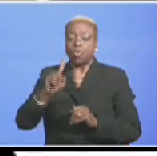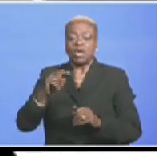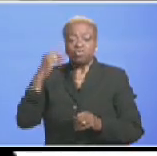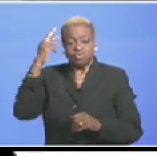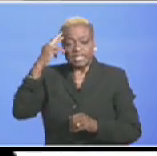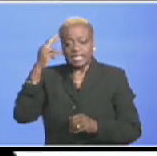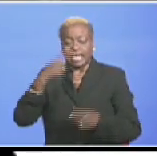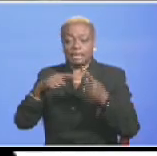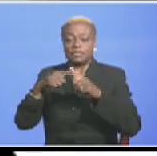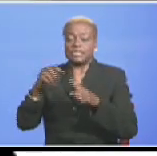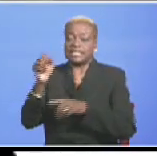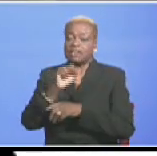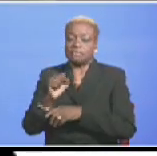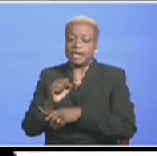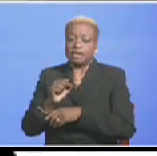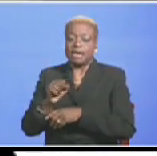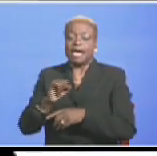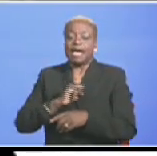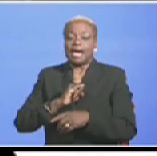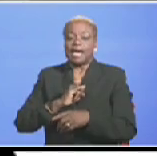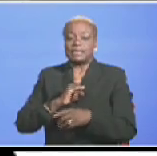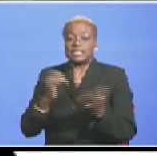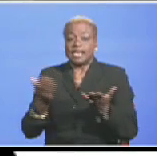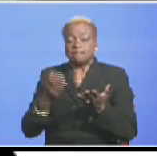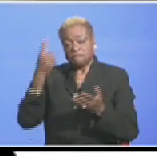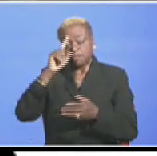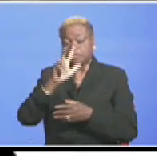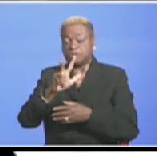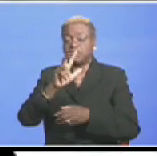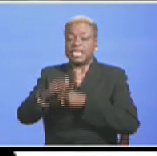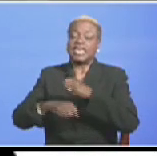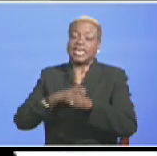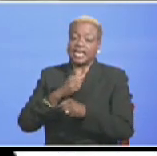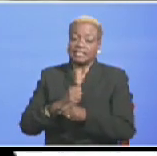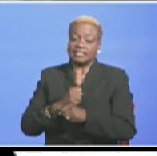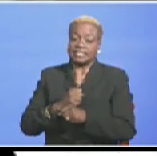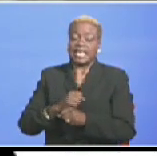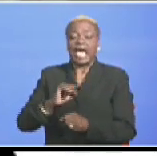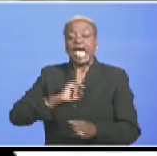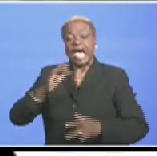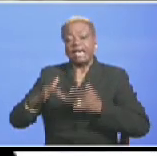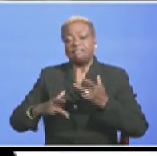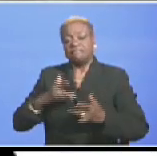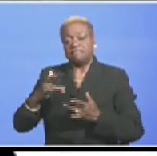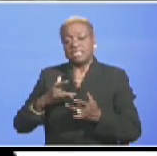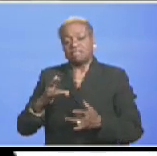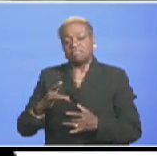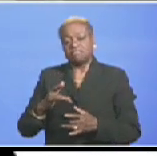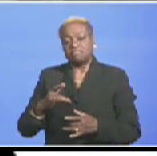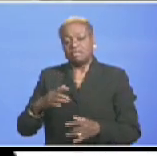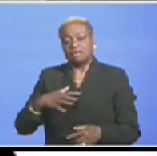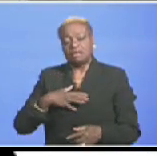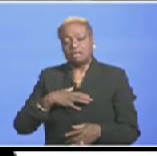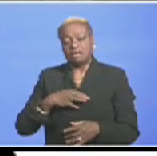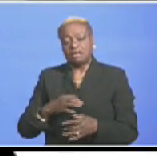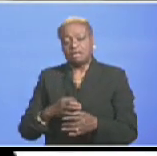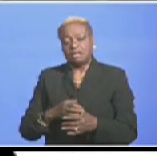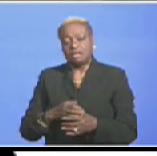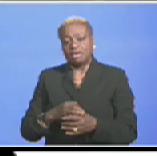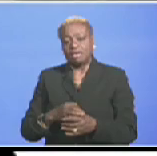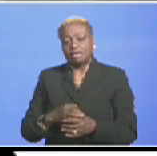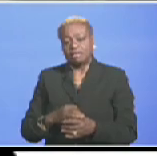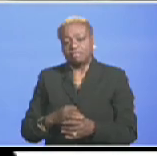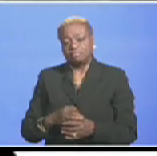I've been here 3 years and trying to grow the program, grow this organization, and I feel like and I can be rewarded close to that.